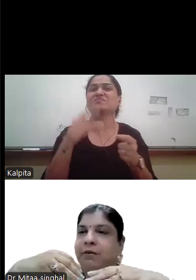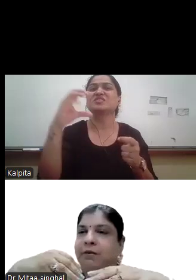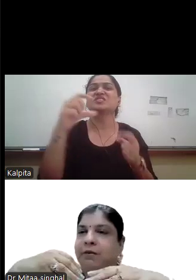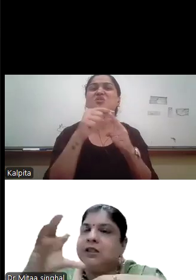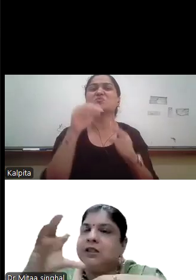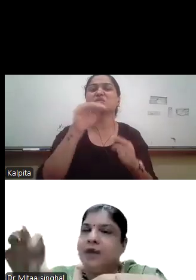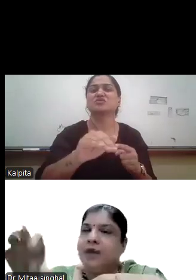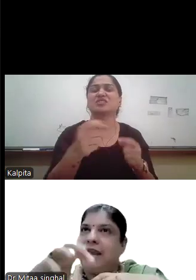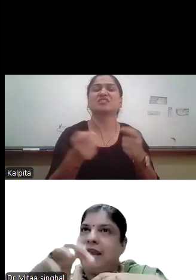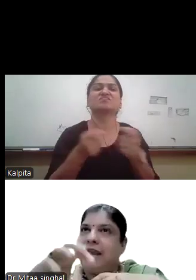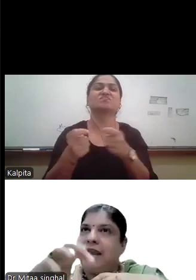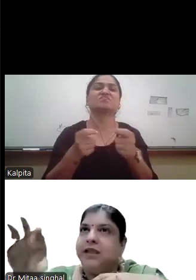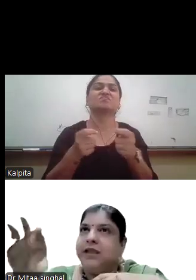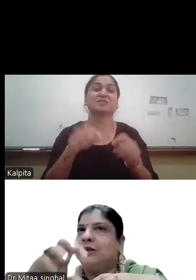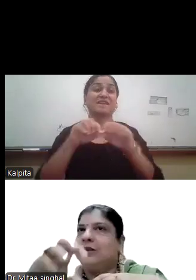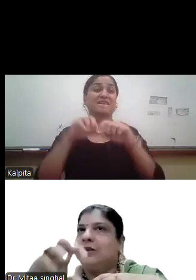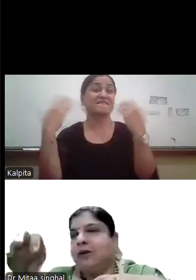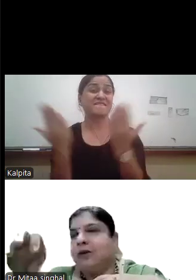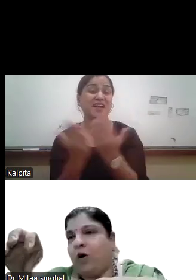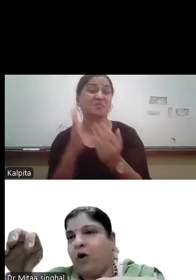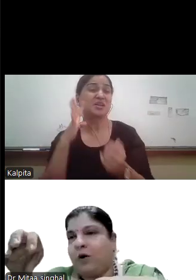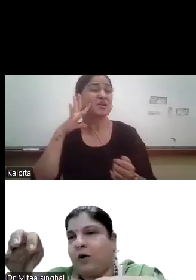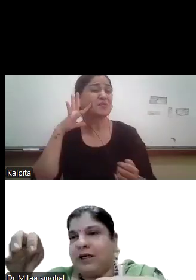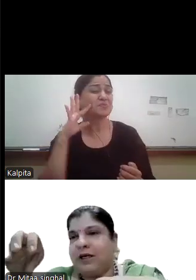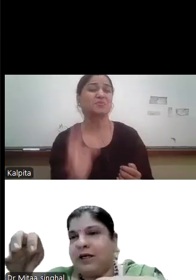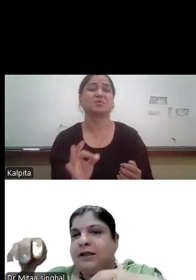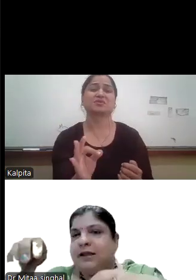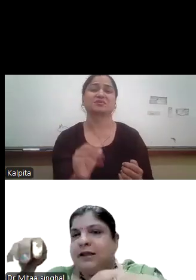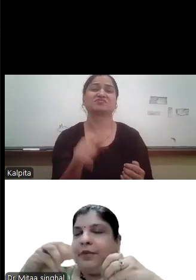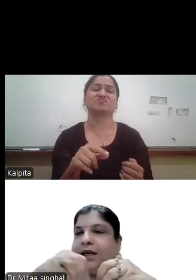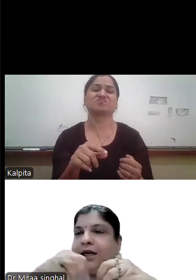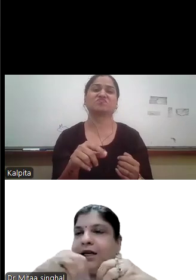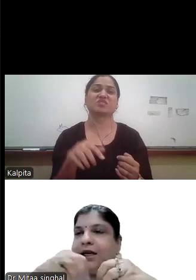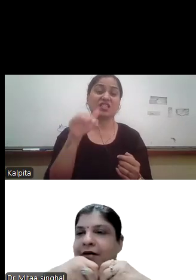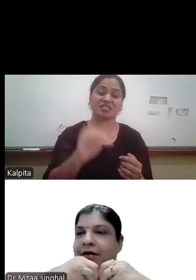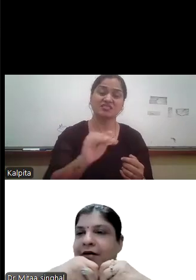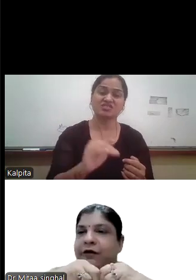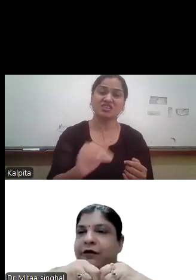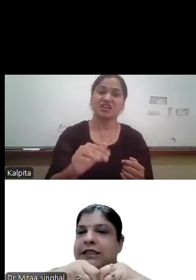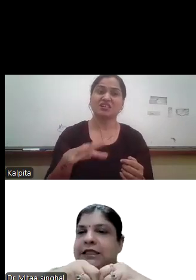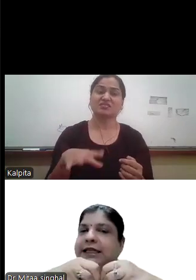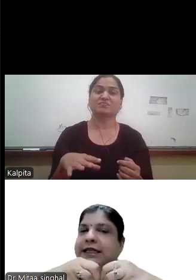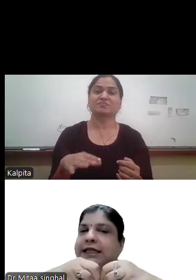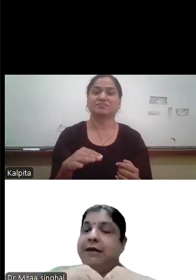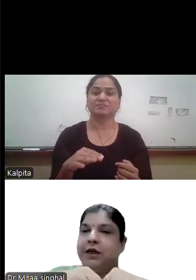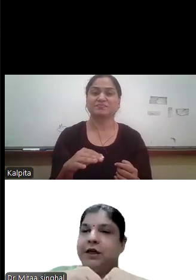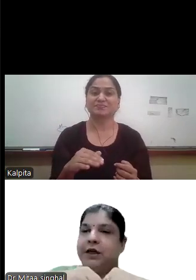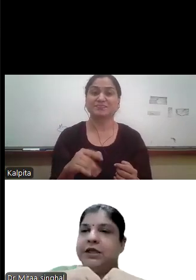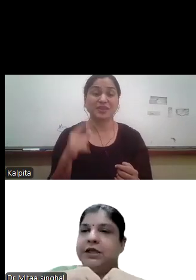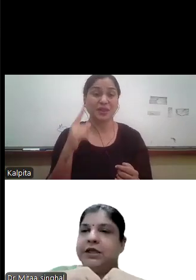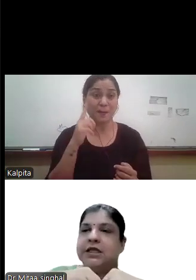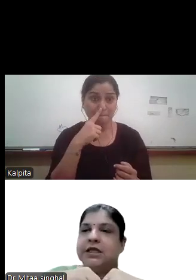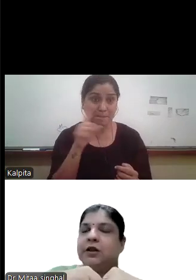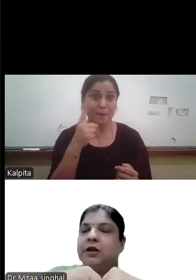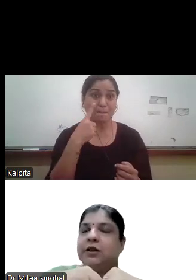hub, which is going, everything is going to revolve around the family. The parents have to first acceptance.